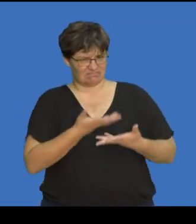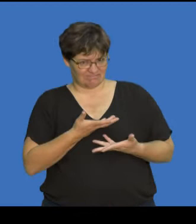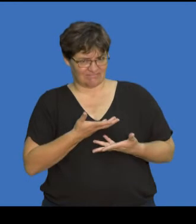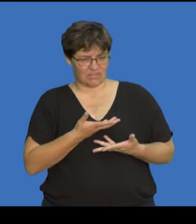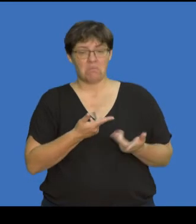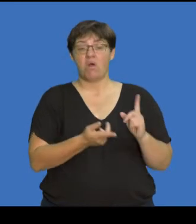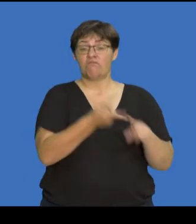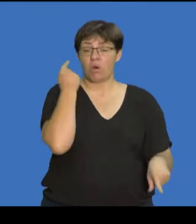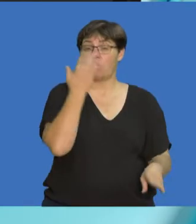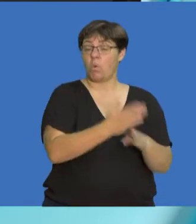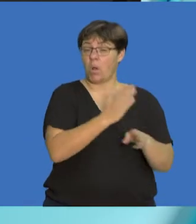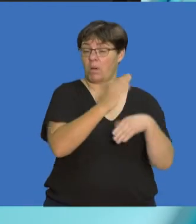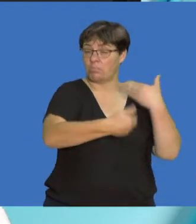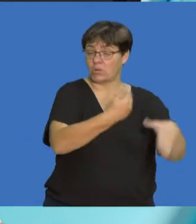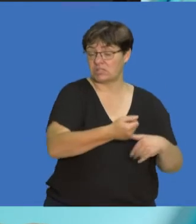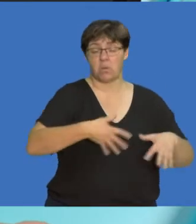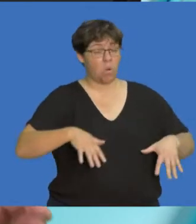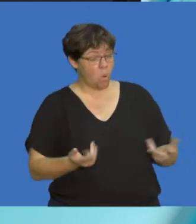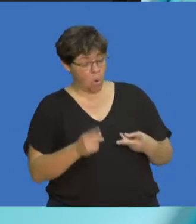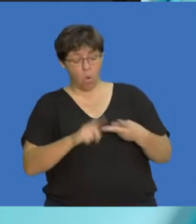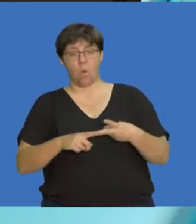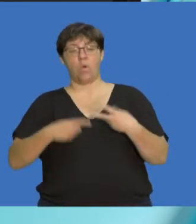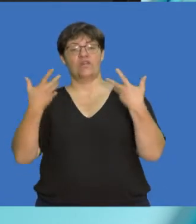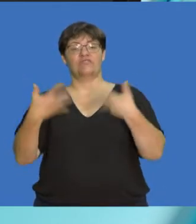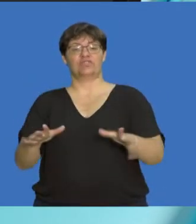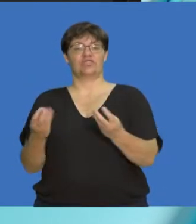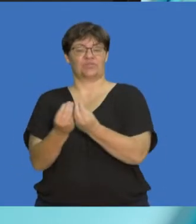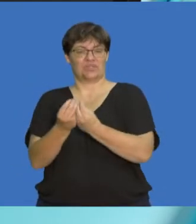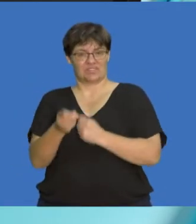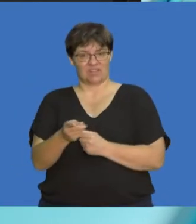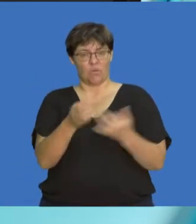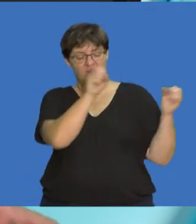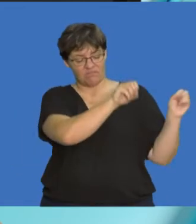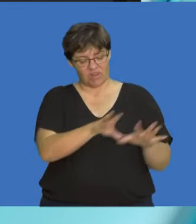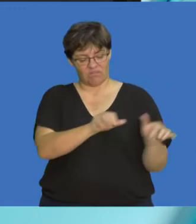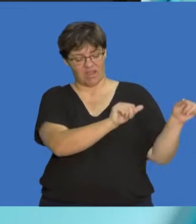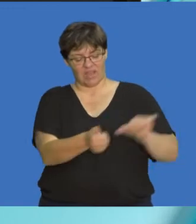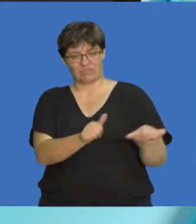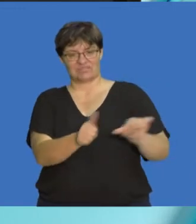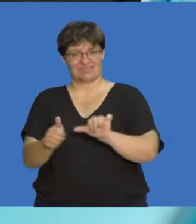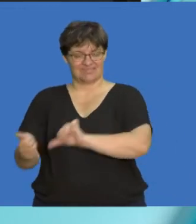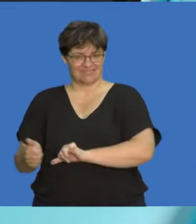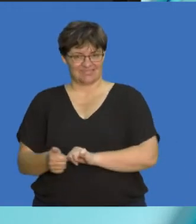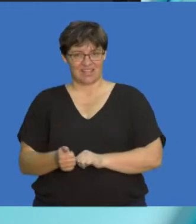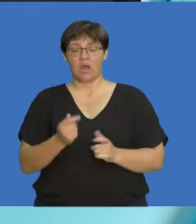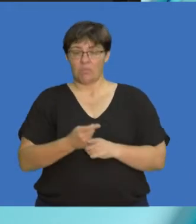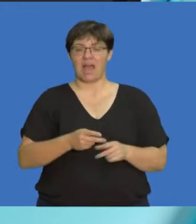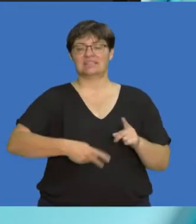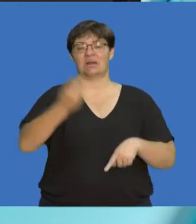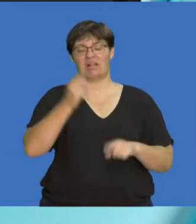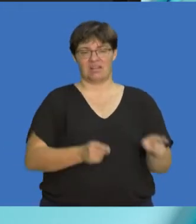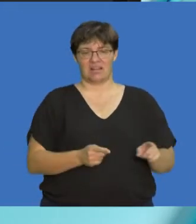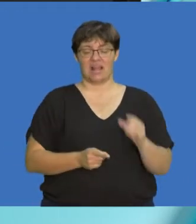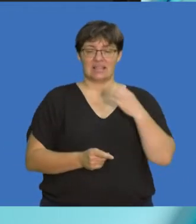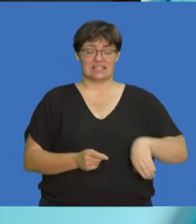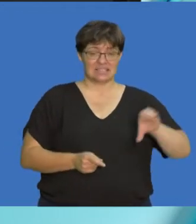it from your work in process or your finished goods, because that is a flow from one account to the other. What's my double entry? A debit